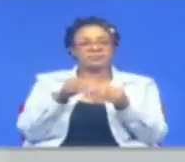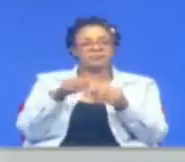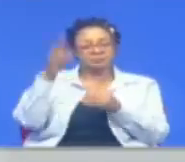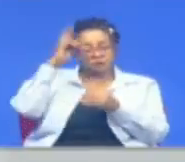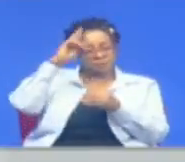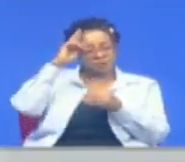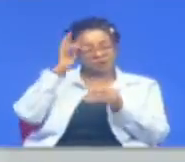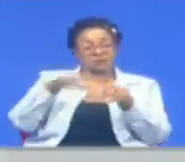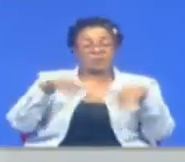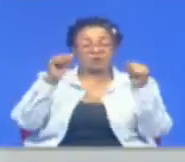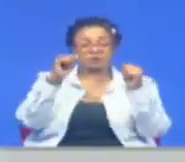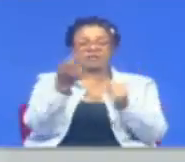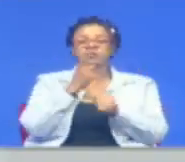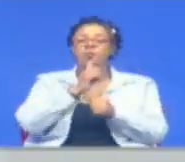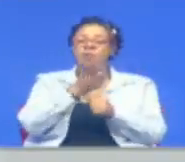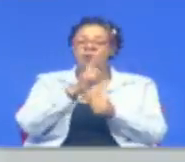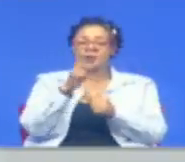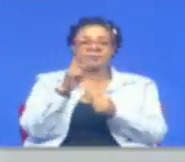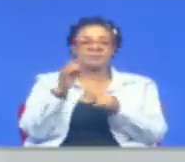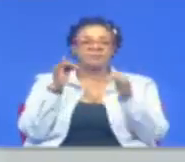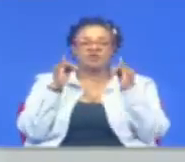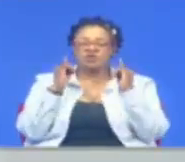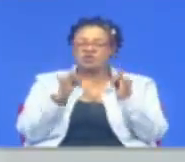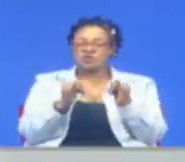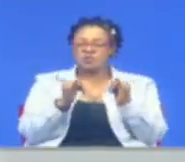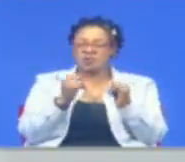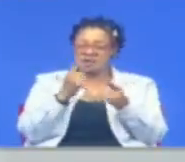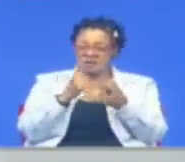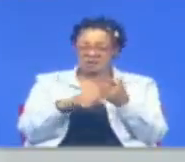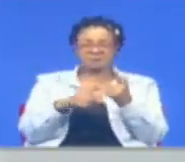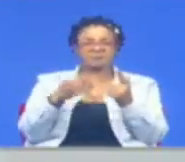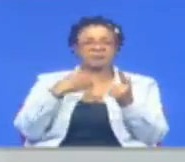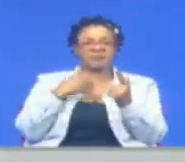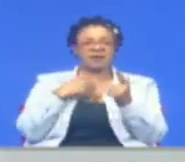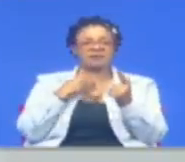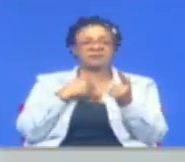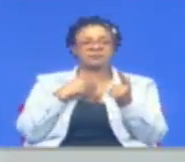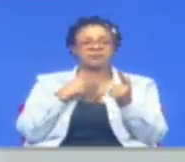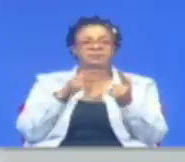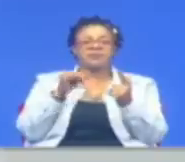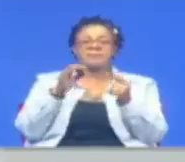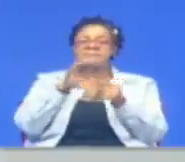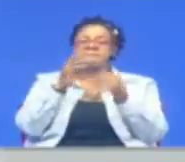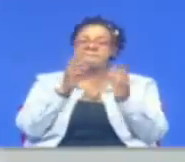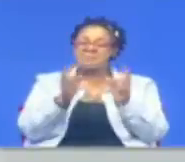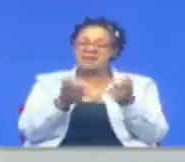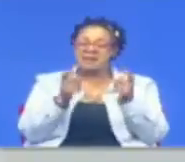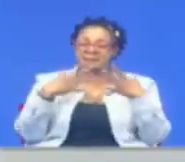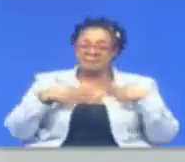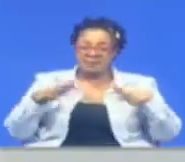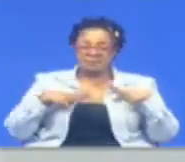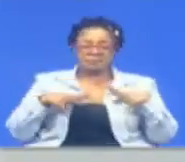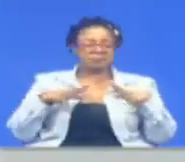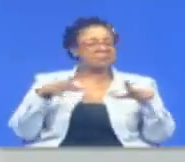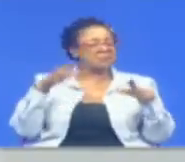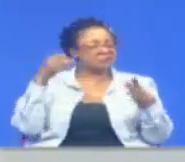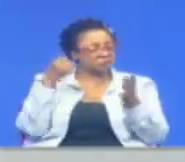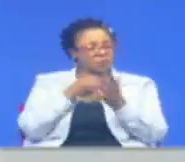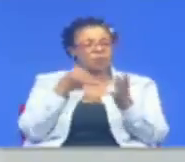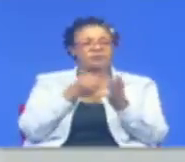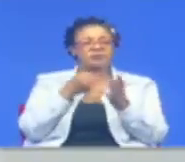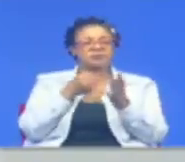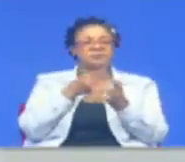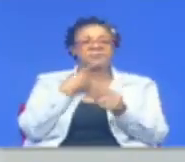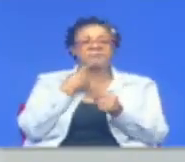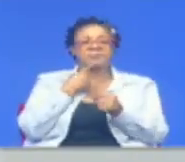also warned that the media is not exempt from the strict law enforcement measures to be put in place, and in fact saying,